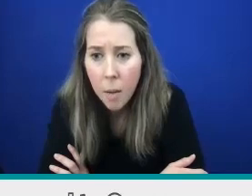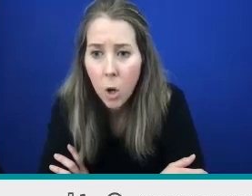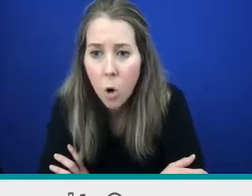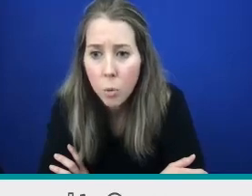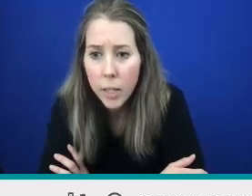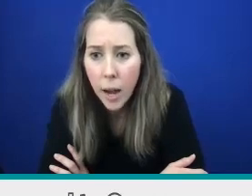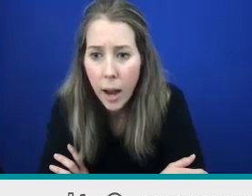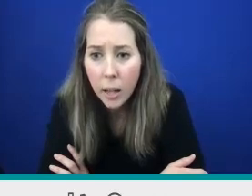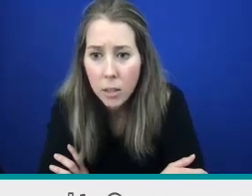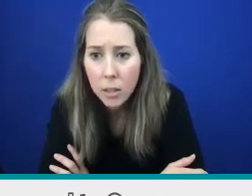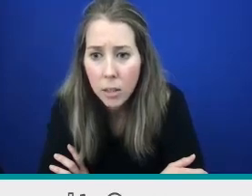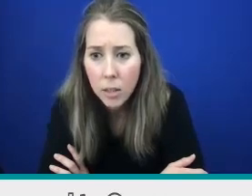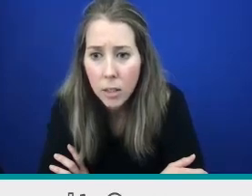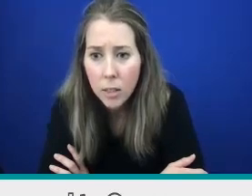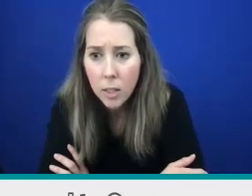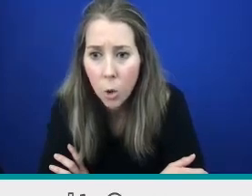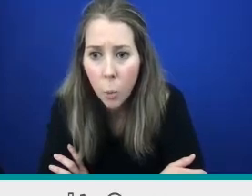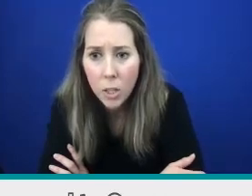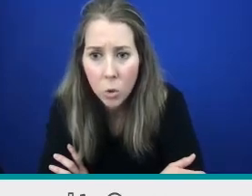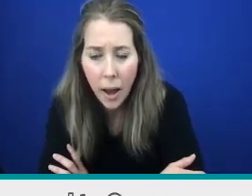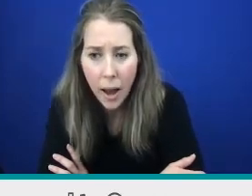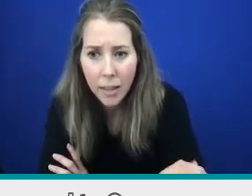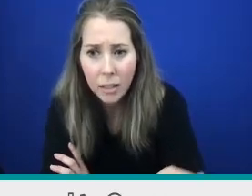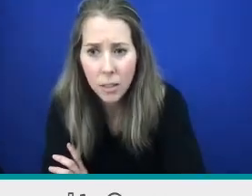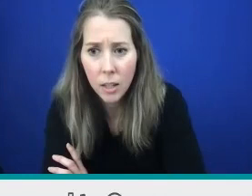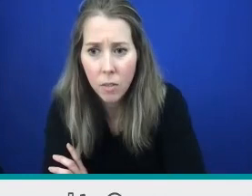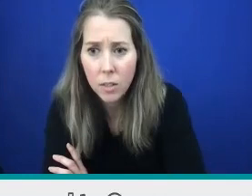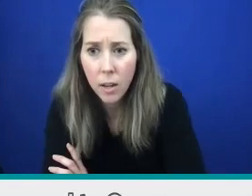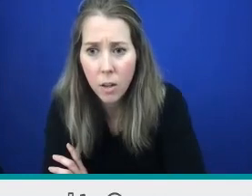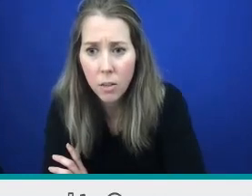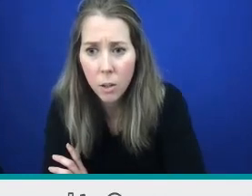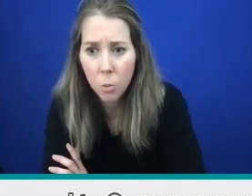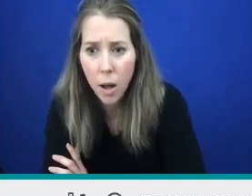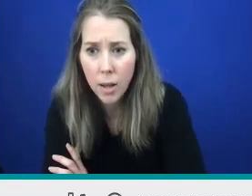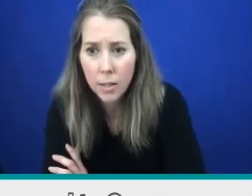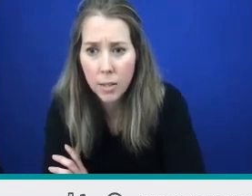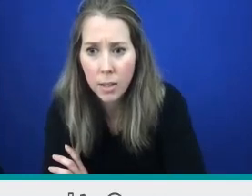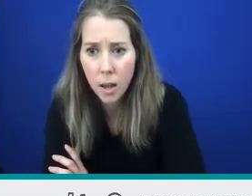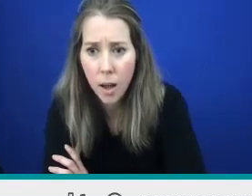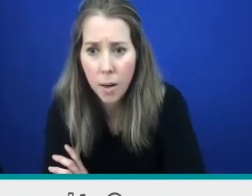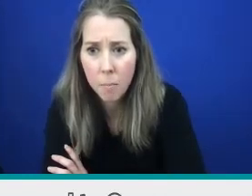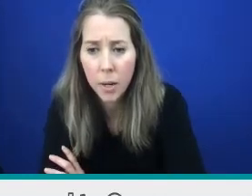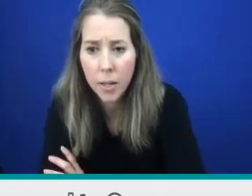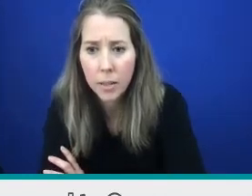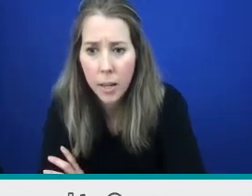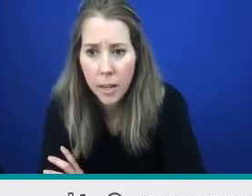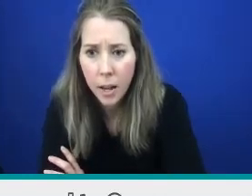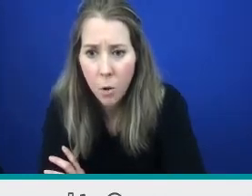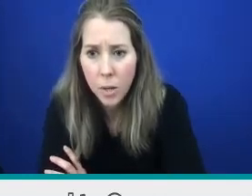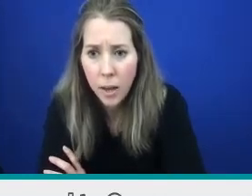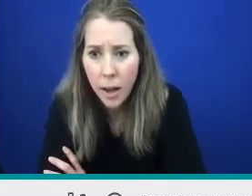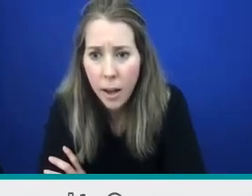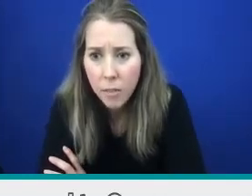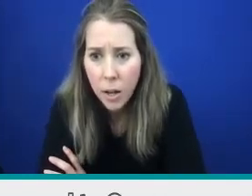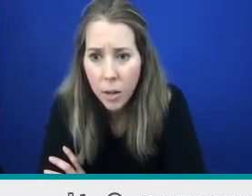can GoReact, is there a way to add that to Canvas? I thought there was, but